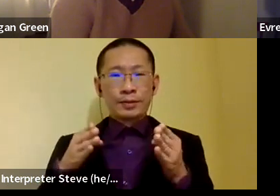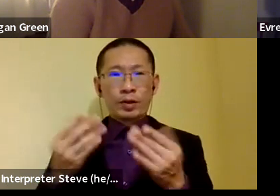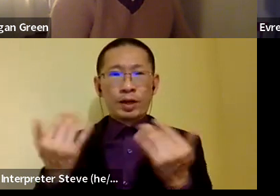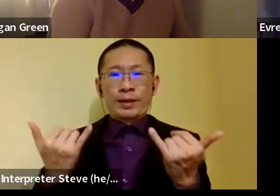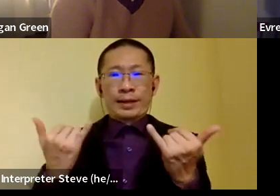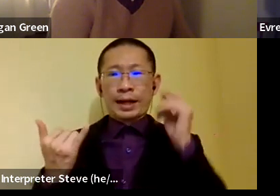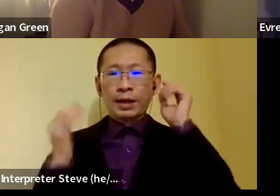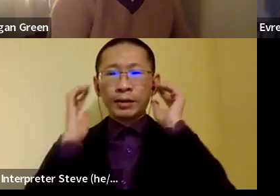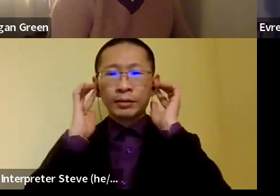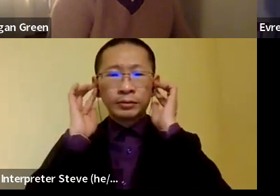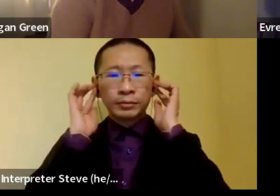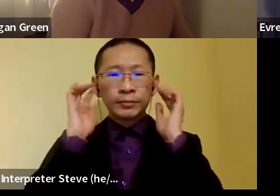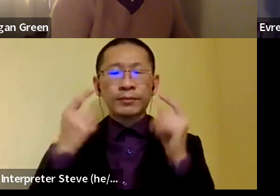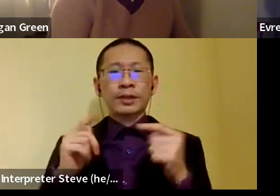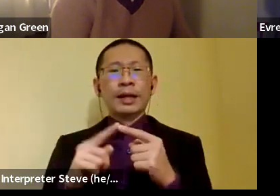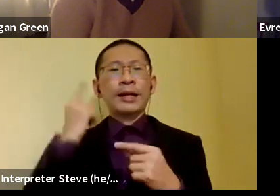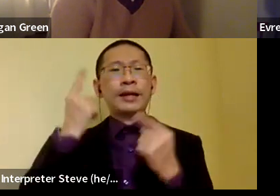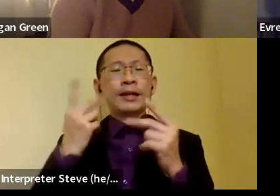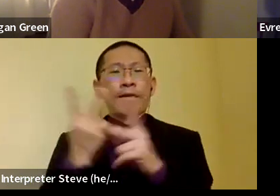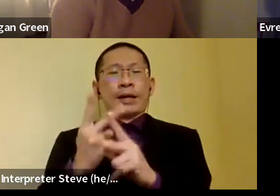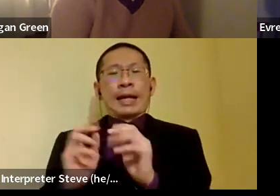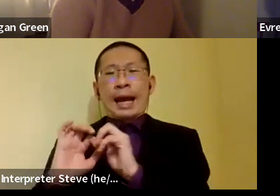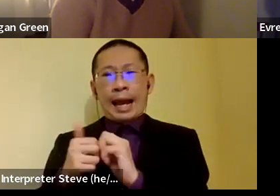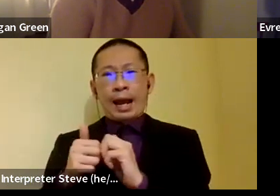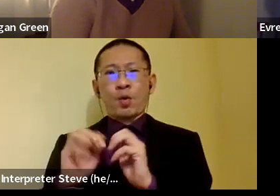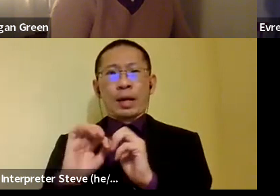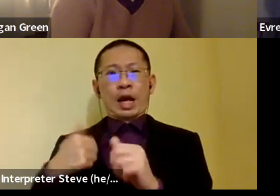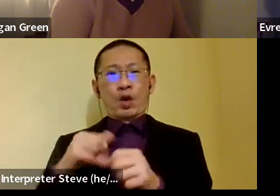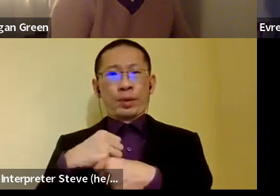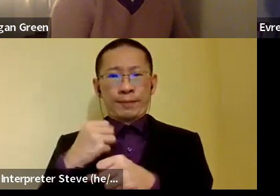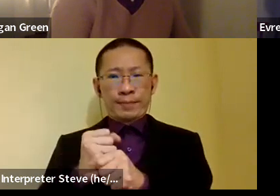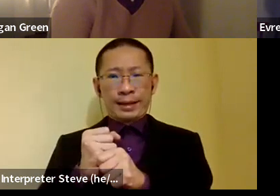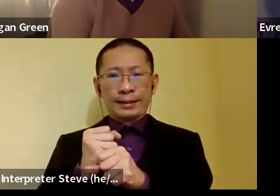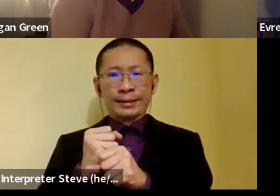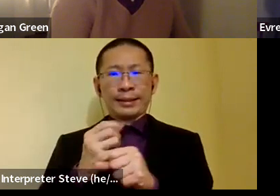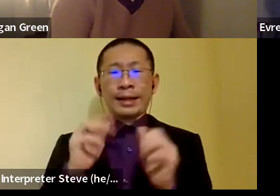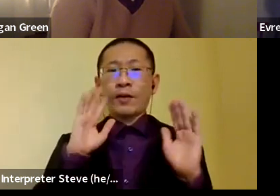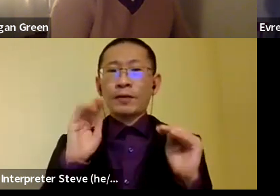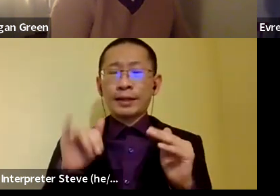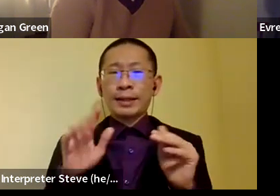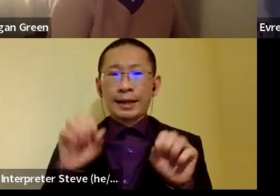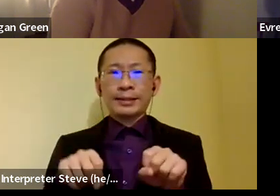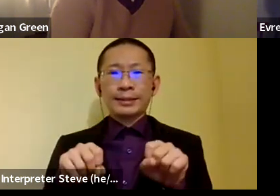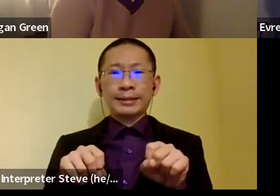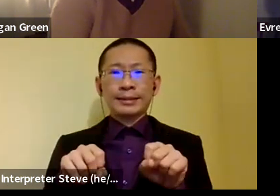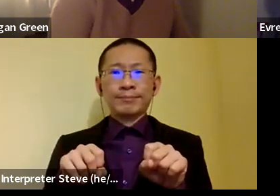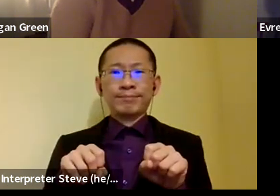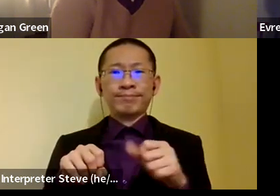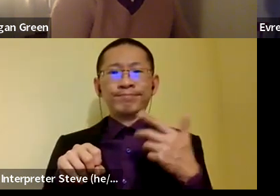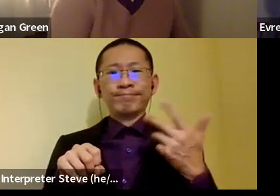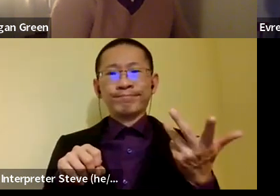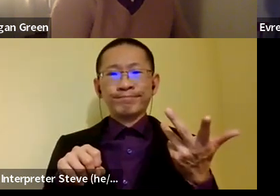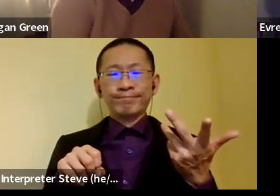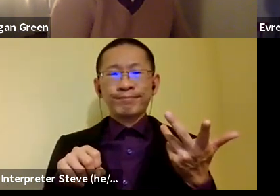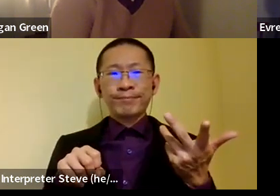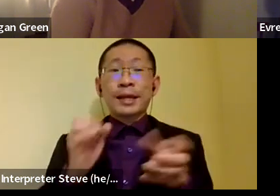now, and just sort of figuring out the how of how we make, and that hopefully that can make